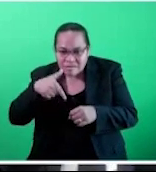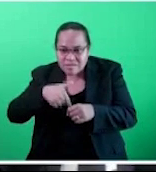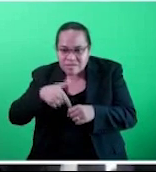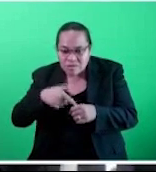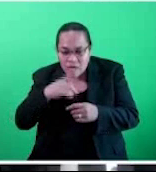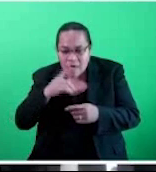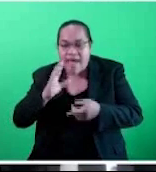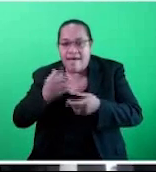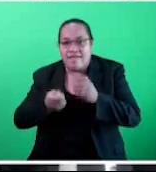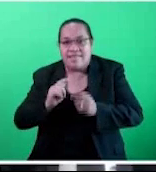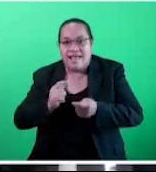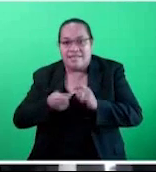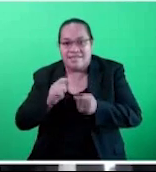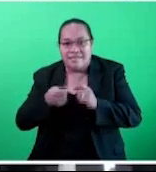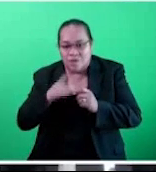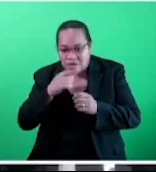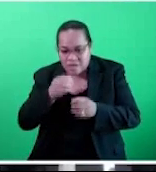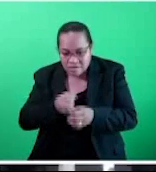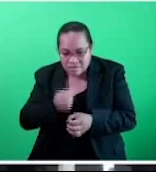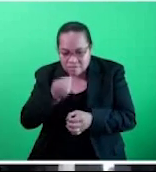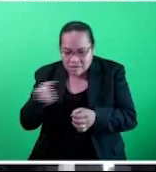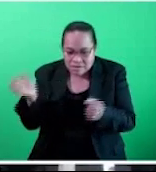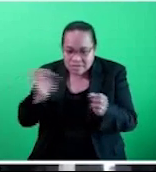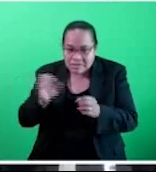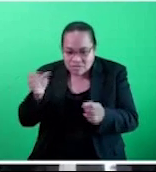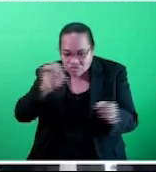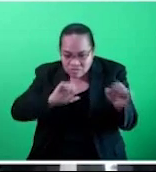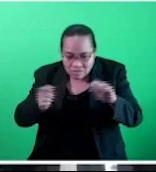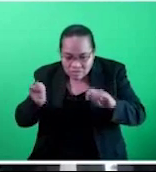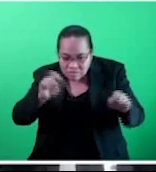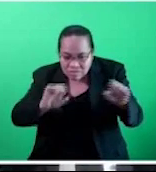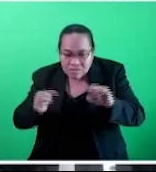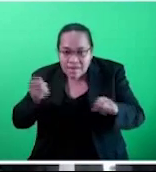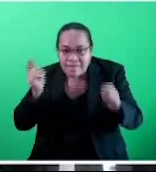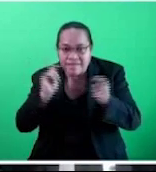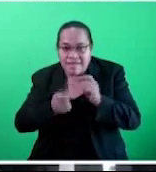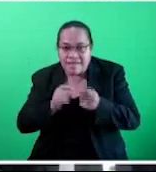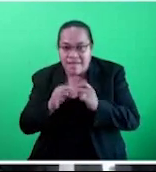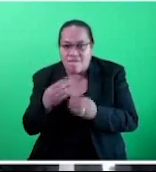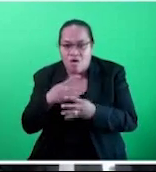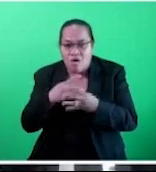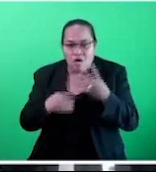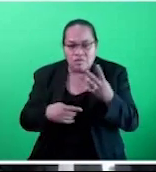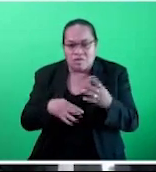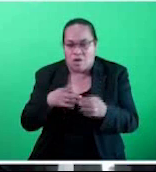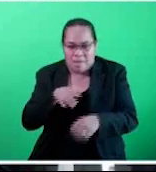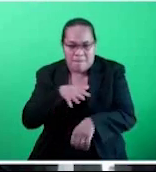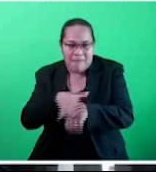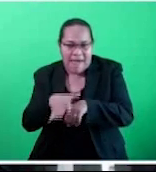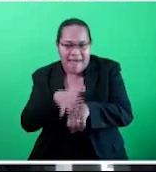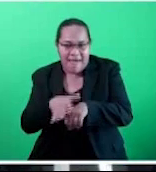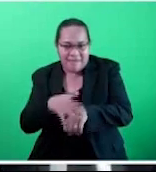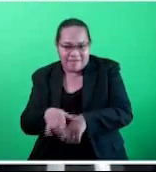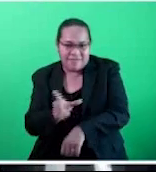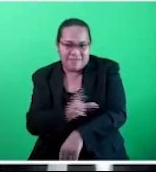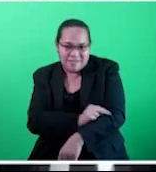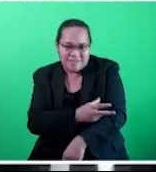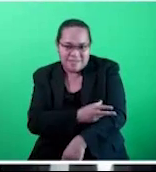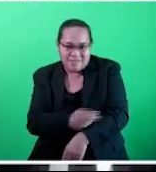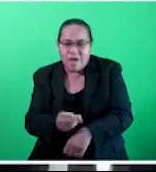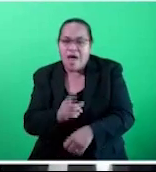testing kits that perform serological testing for 4 viral infections from blood samples of patients, and they are hepatitis